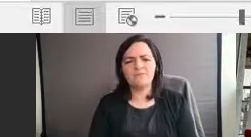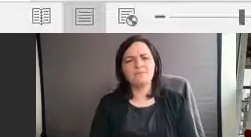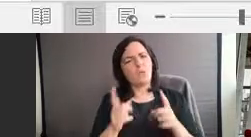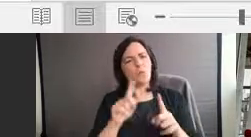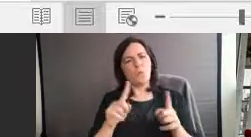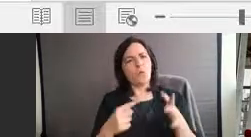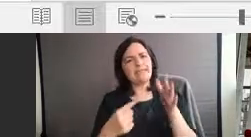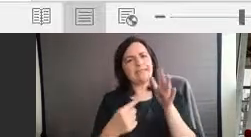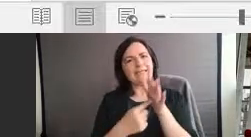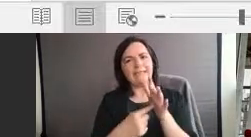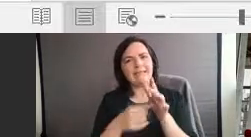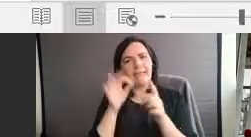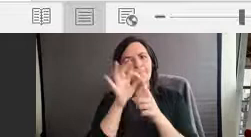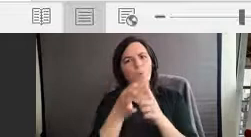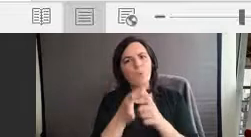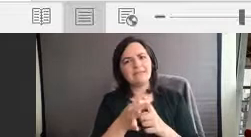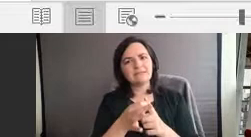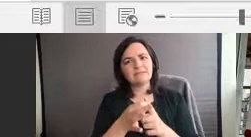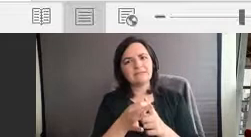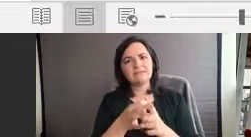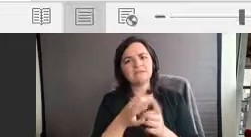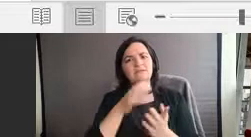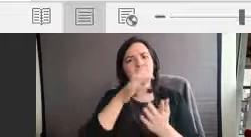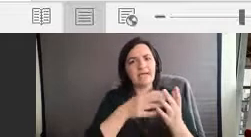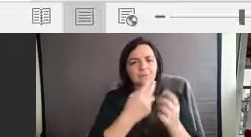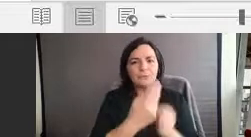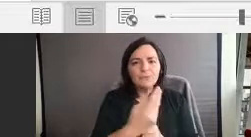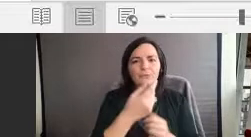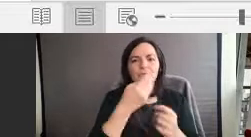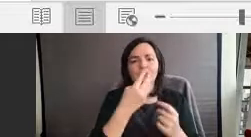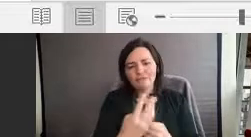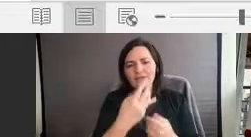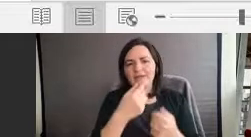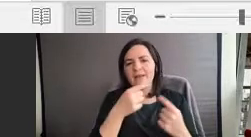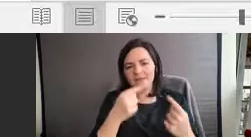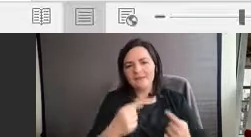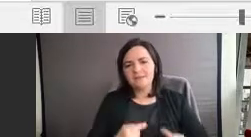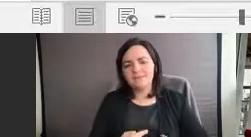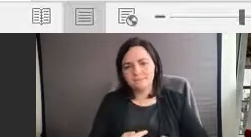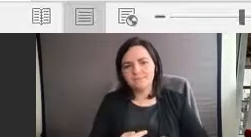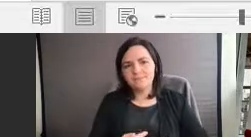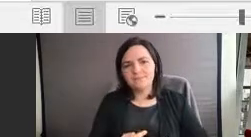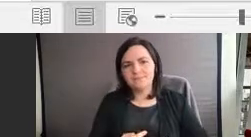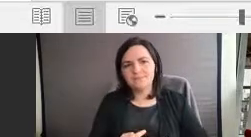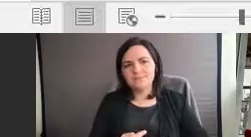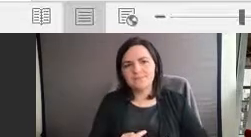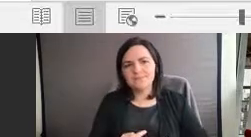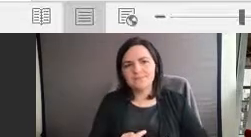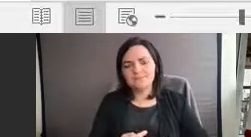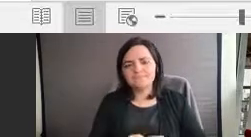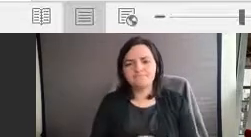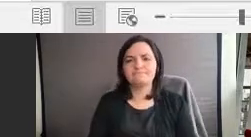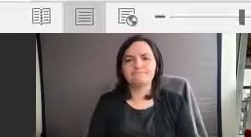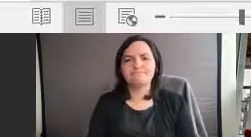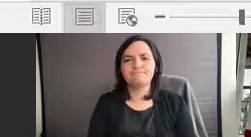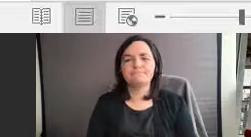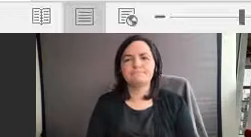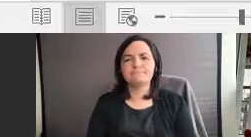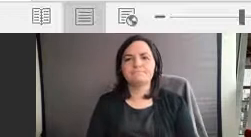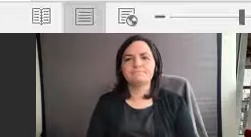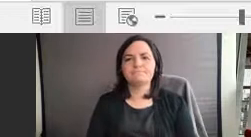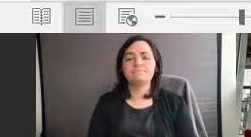take from text number 2? You put that in here. What's the key information you want to get from text number 3? You put that there. Just bullet